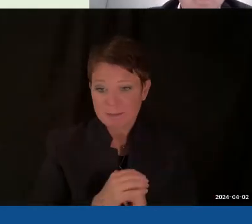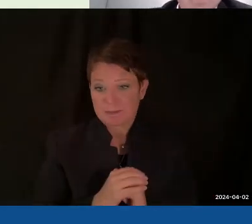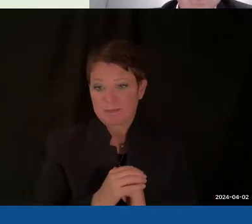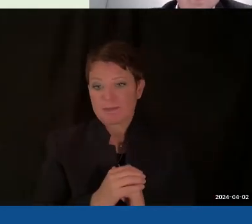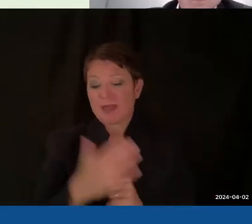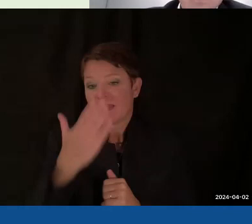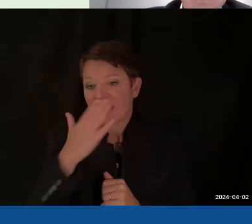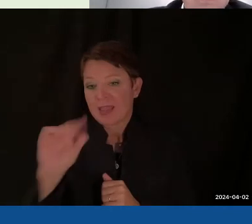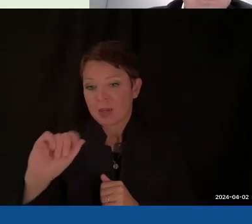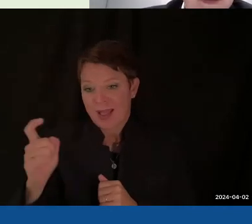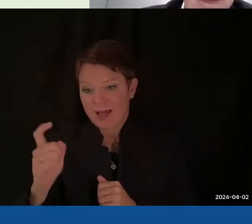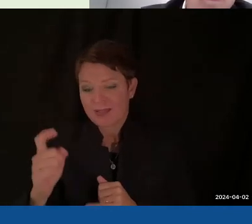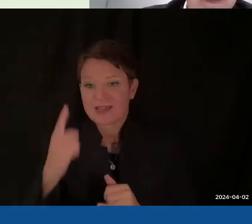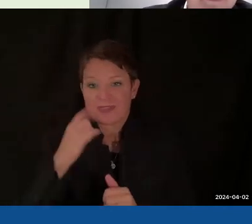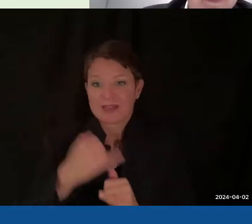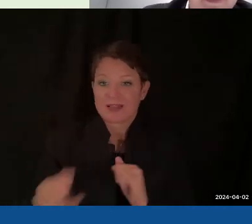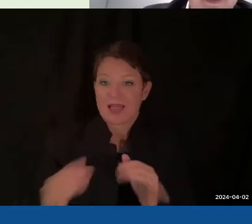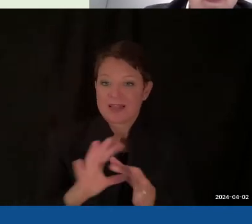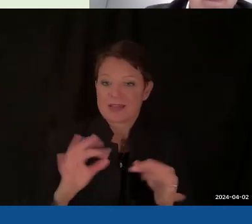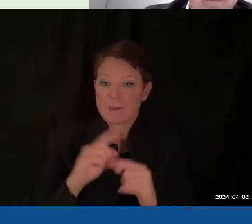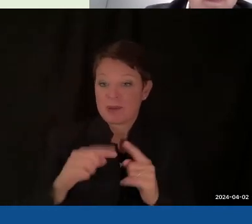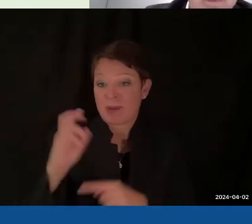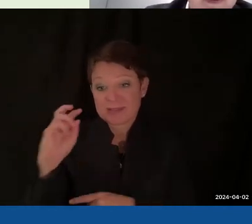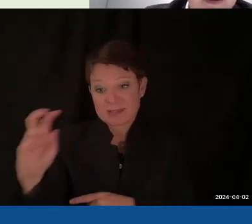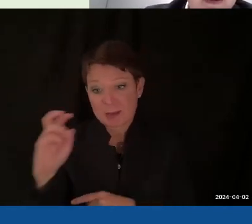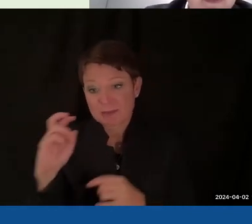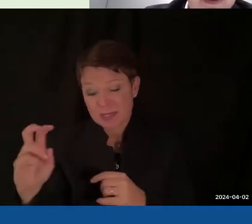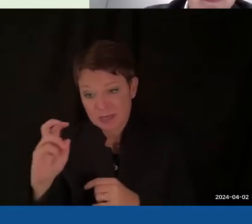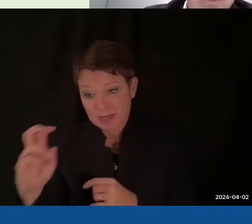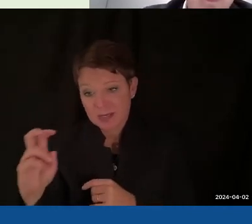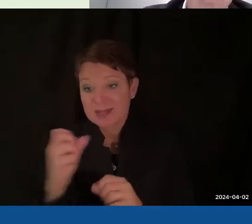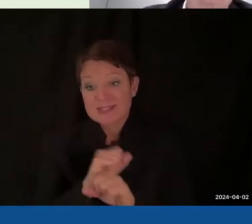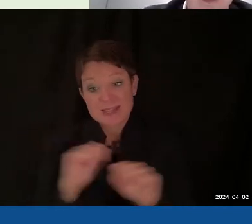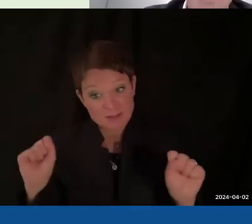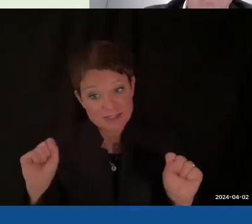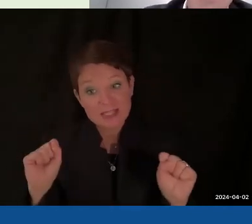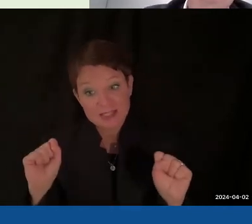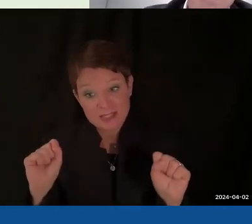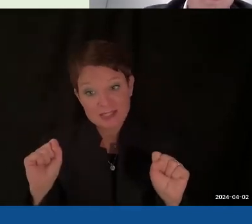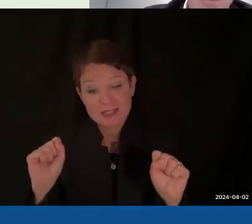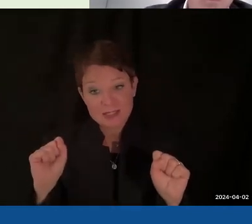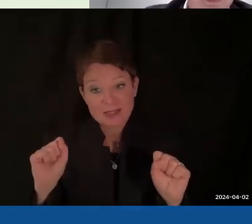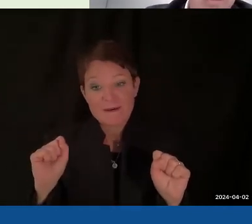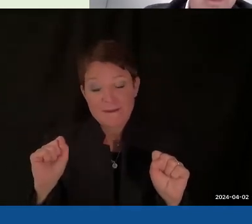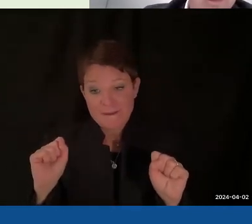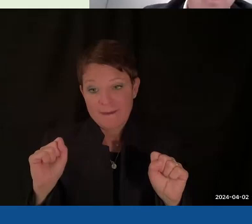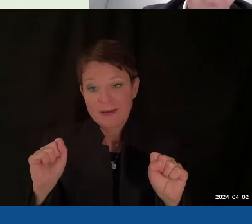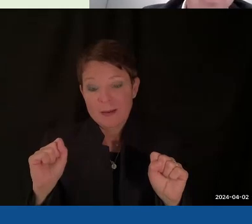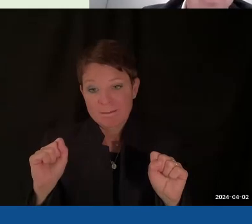Thanks, Alex. I think the last comment was around SEPTA and, safety of